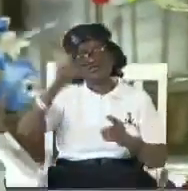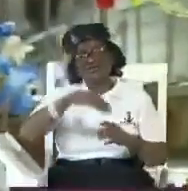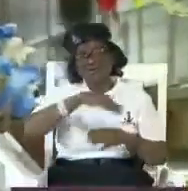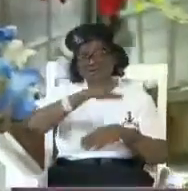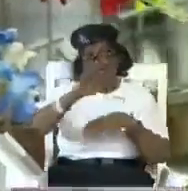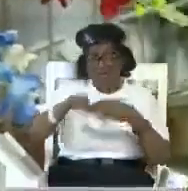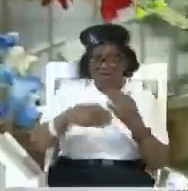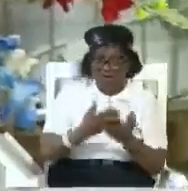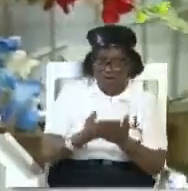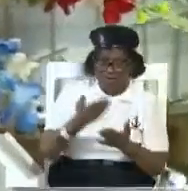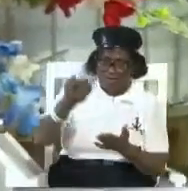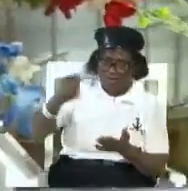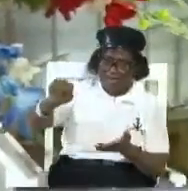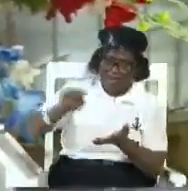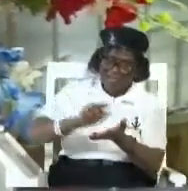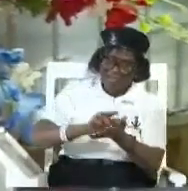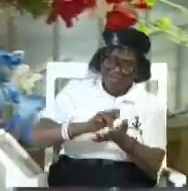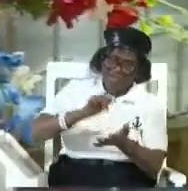all the glory.